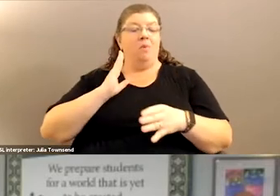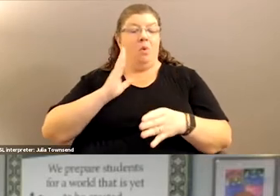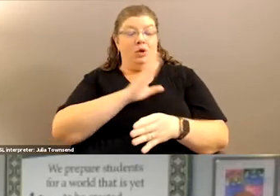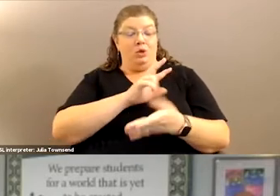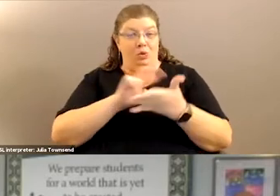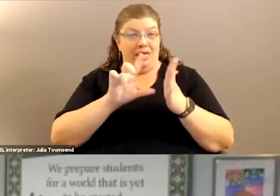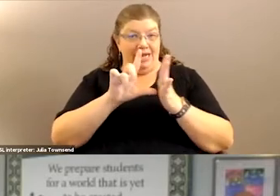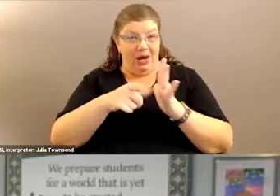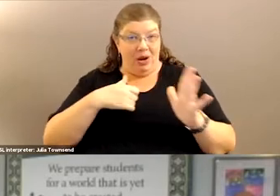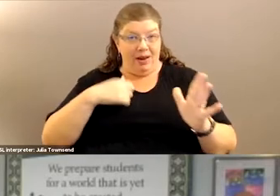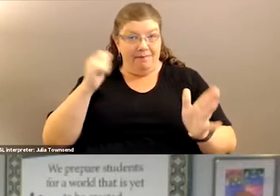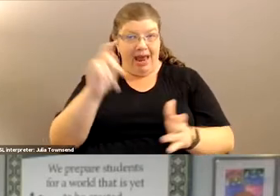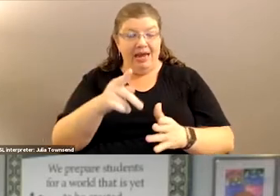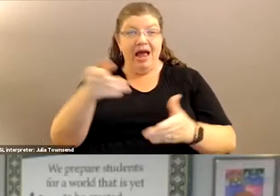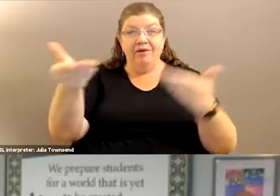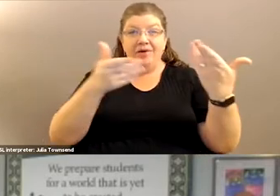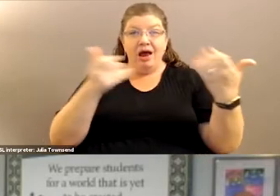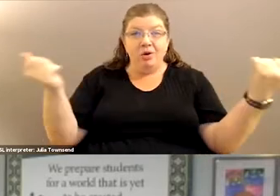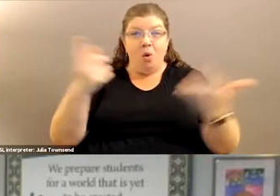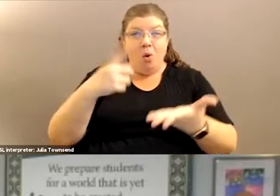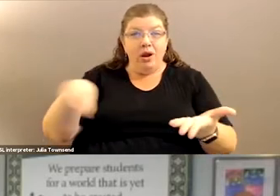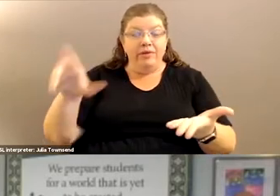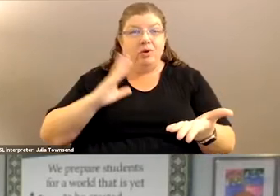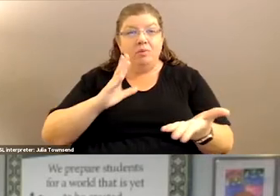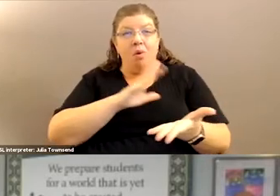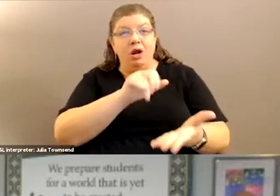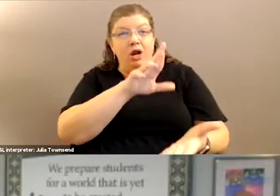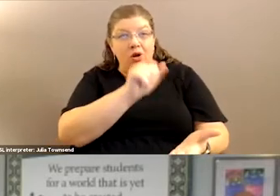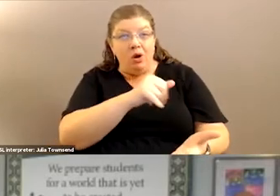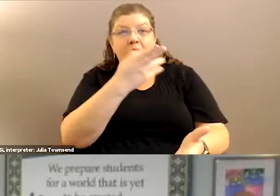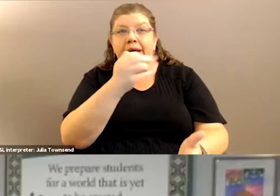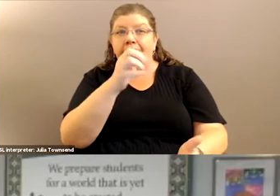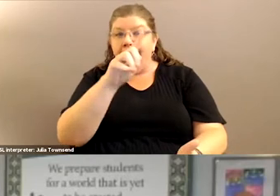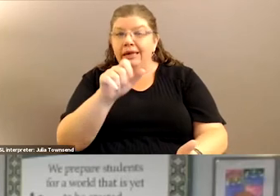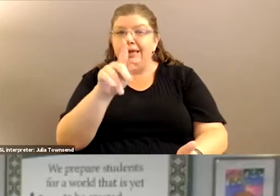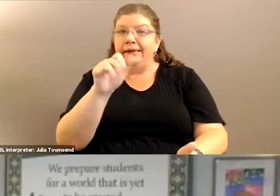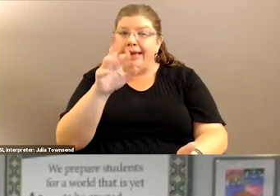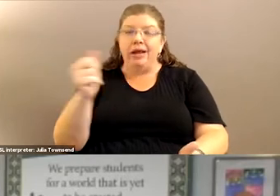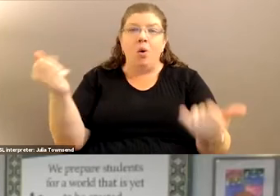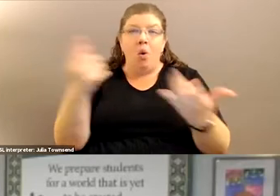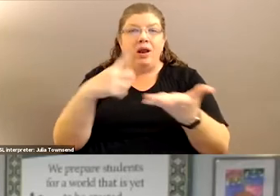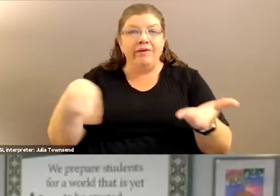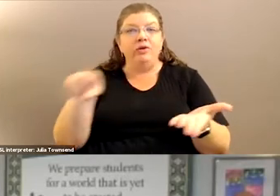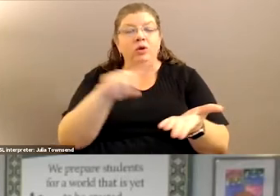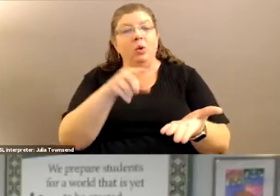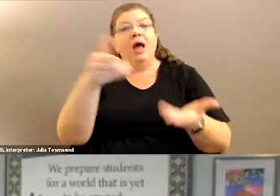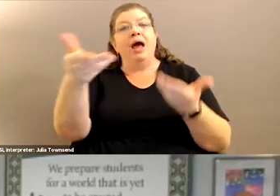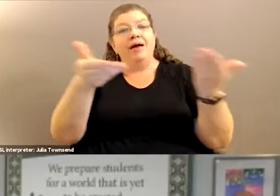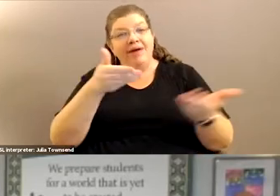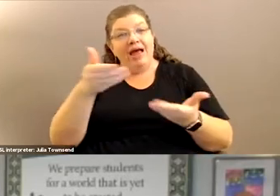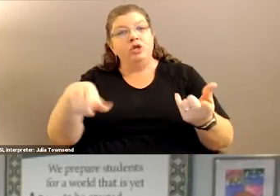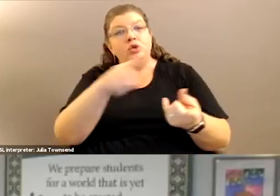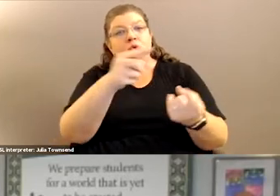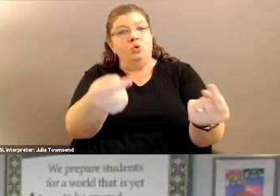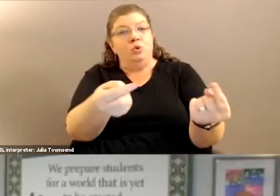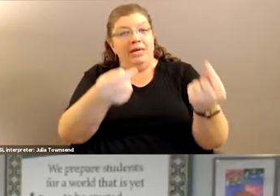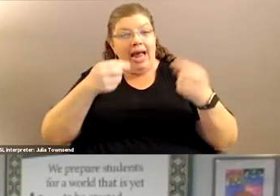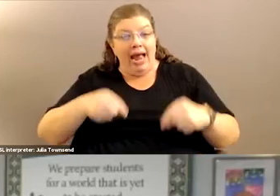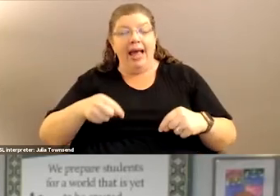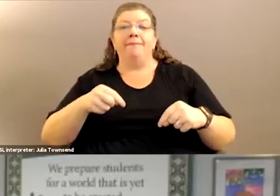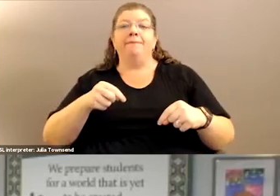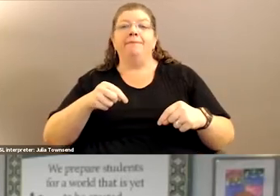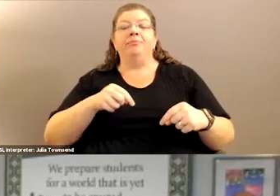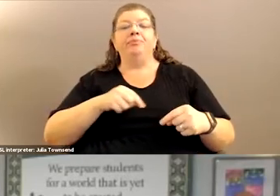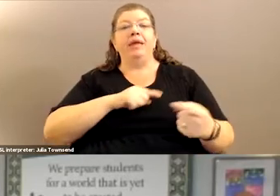i invited all of you board members laura hilda kate rose all of you guys i invited you to come and